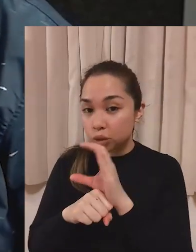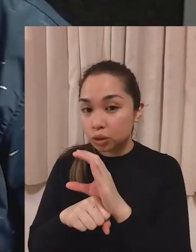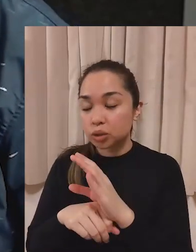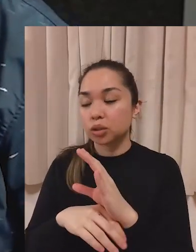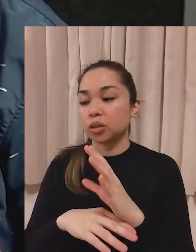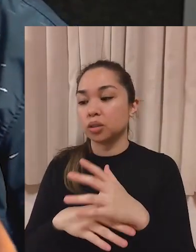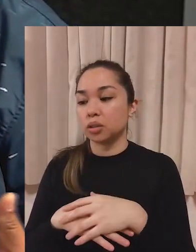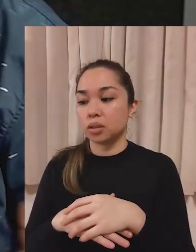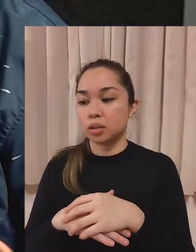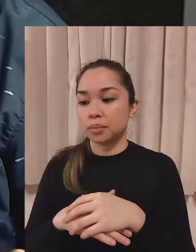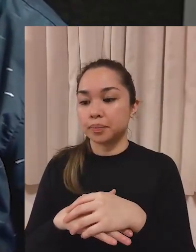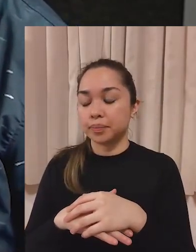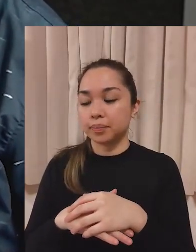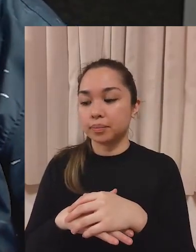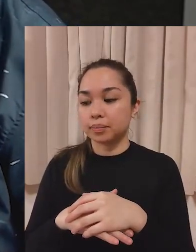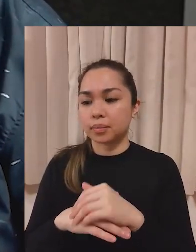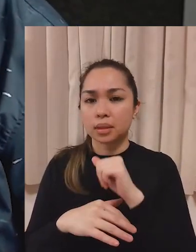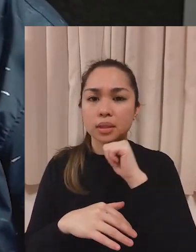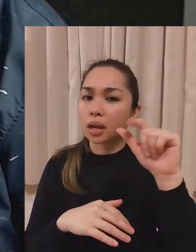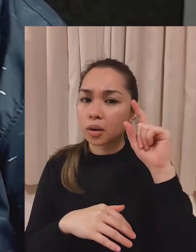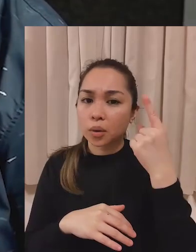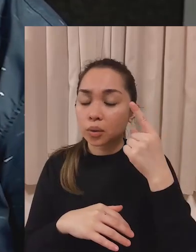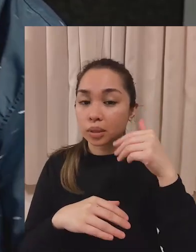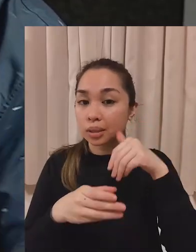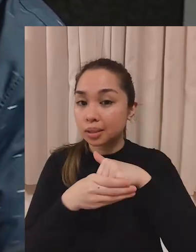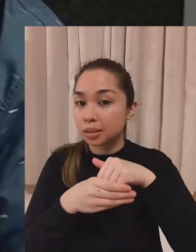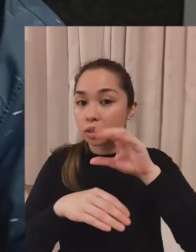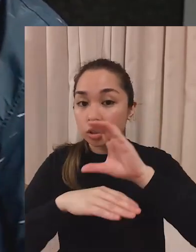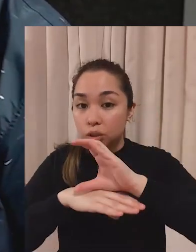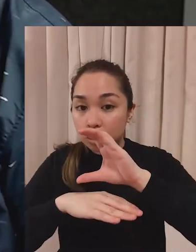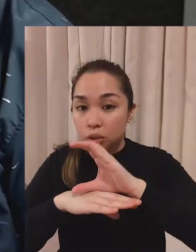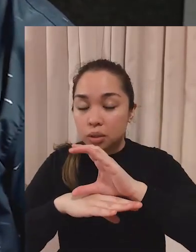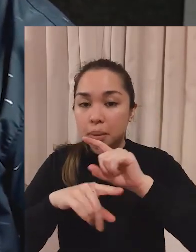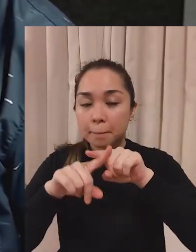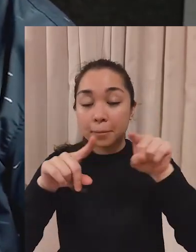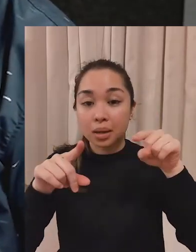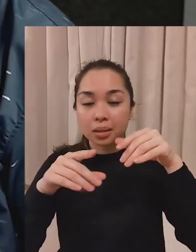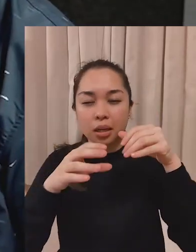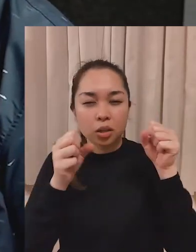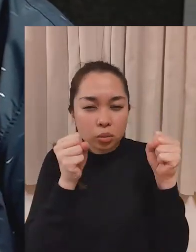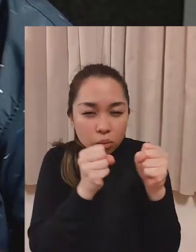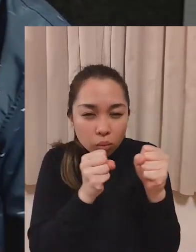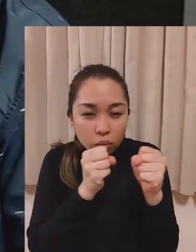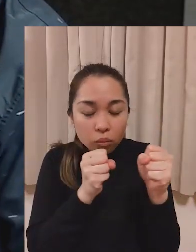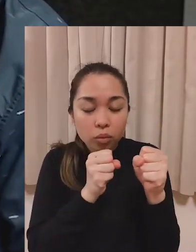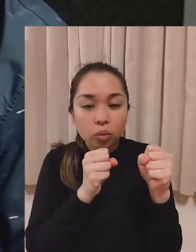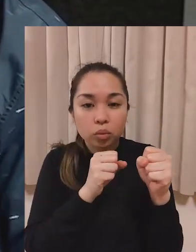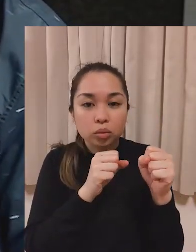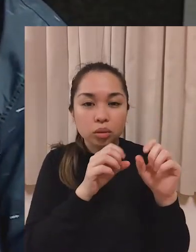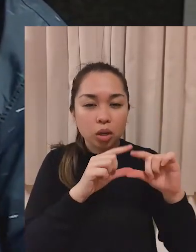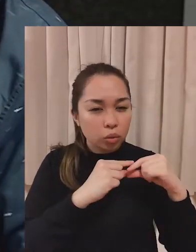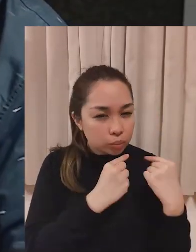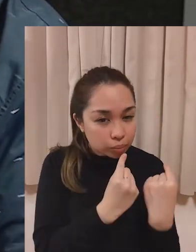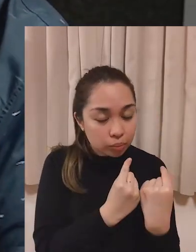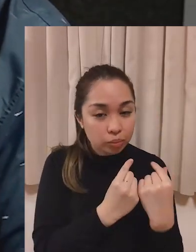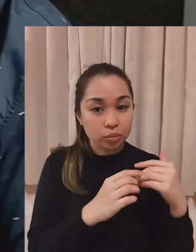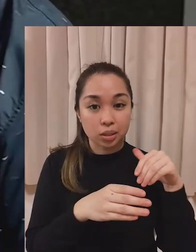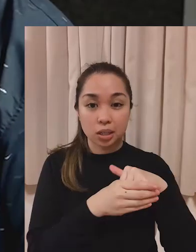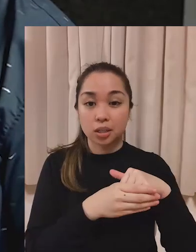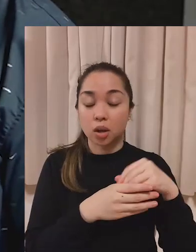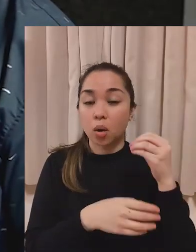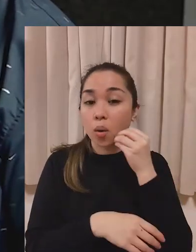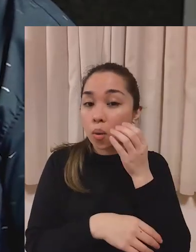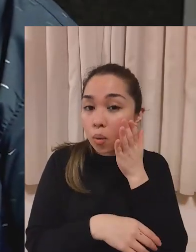a congregation, but in those small congregations, Lord, that are gathered in the homes and in our life groups and in our